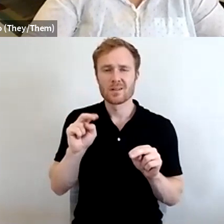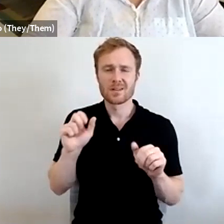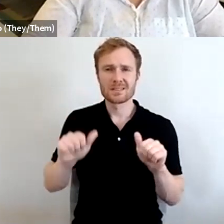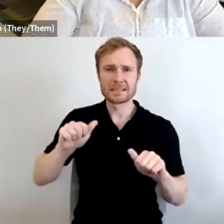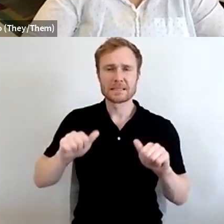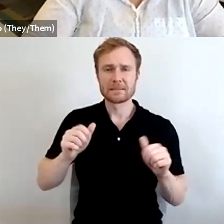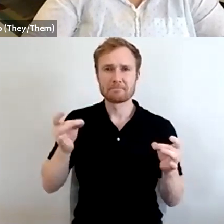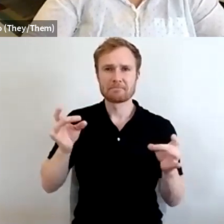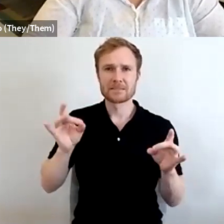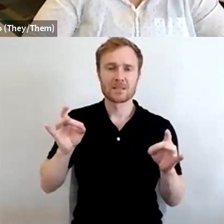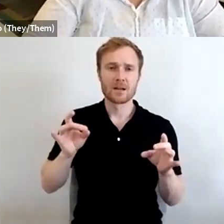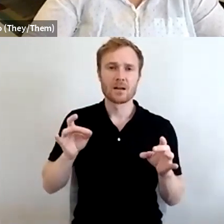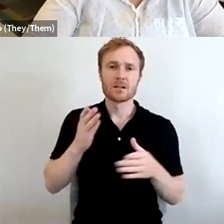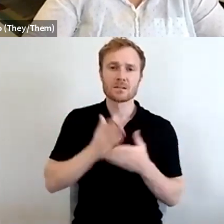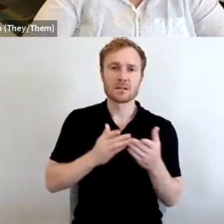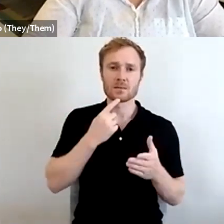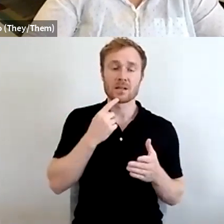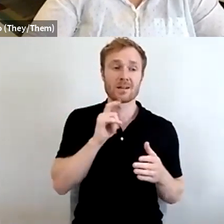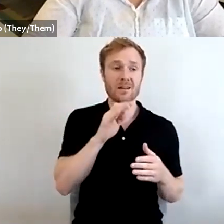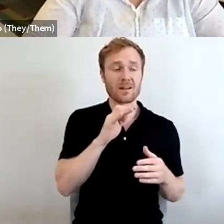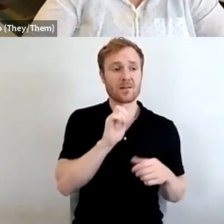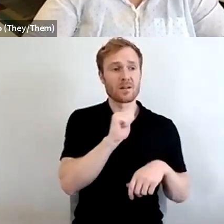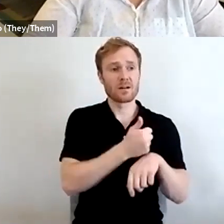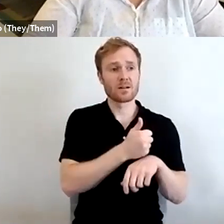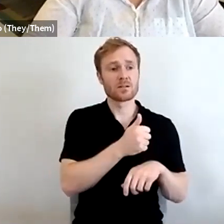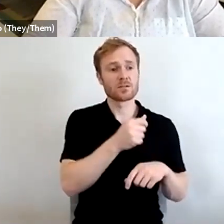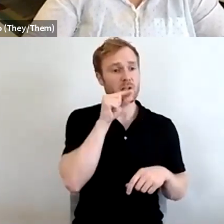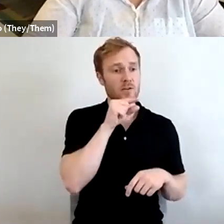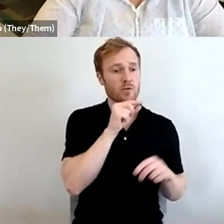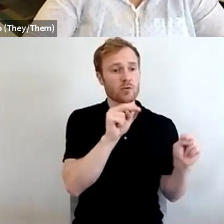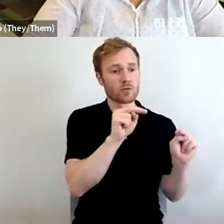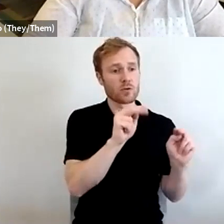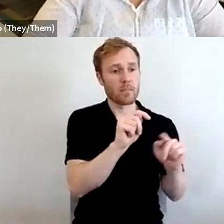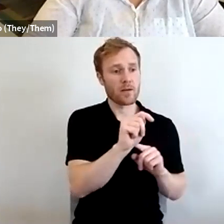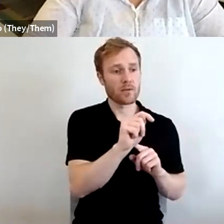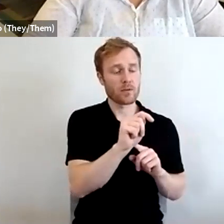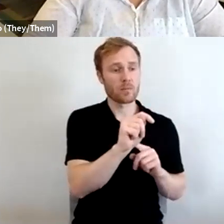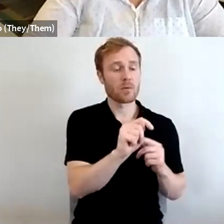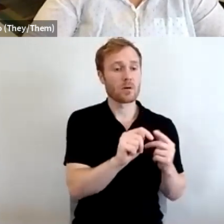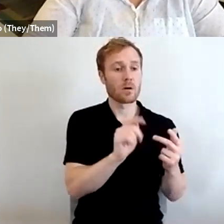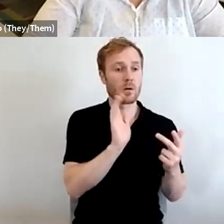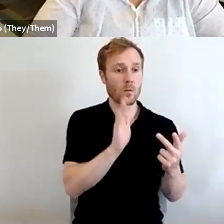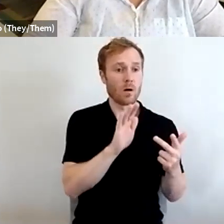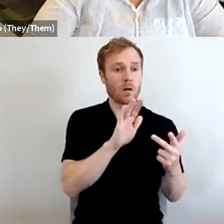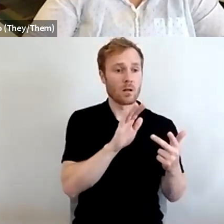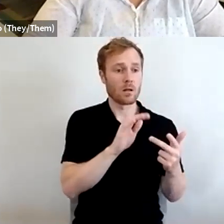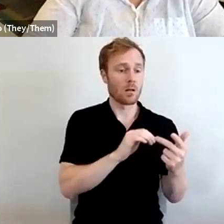said if you created a gender neutral restroom outside of the other 2 that already exist, then that's